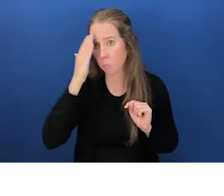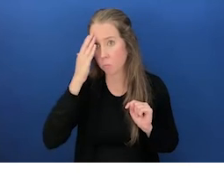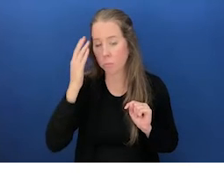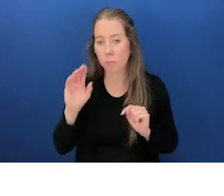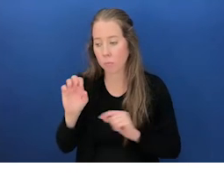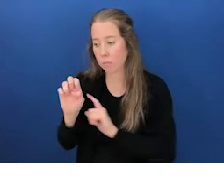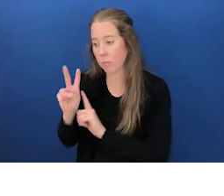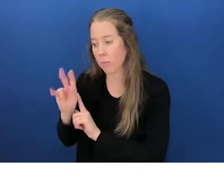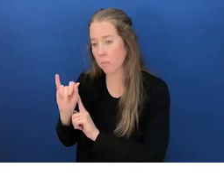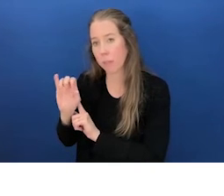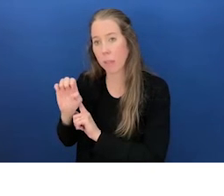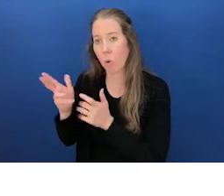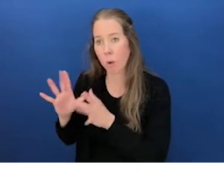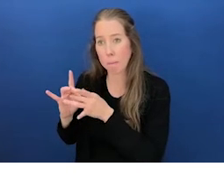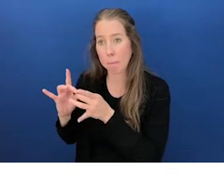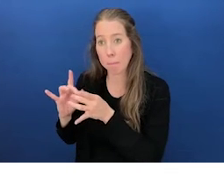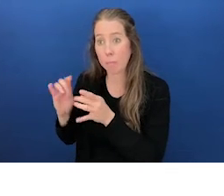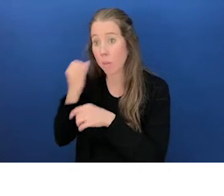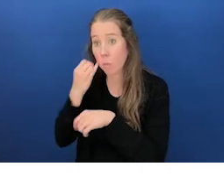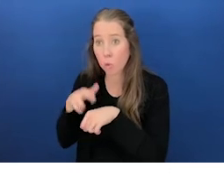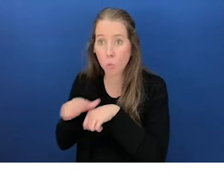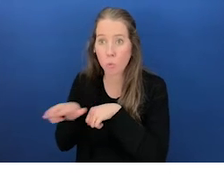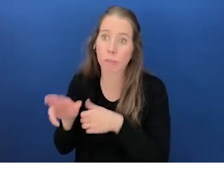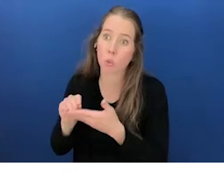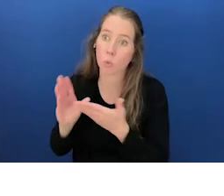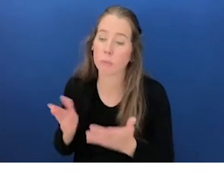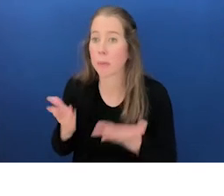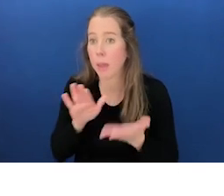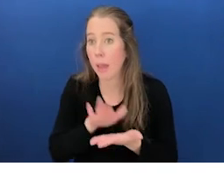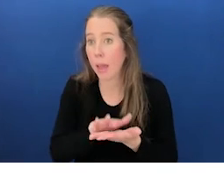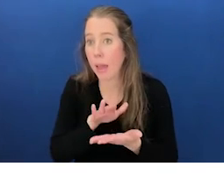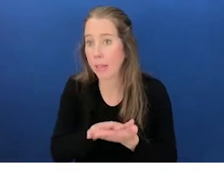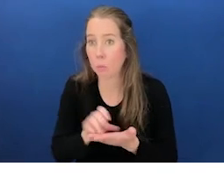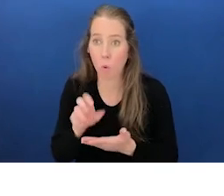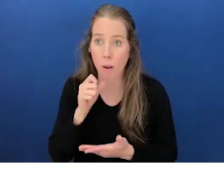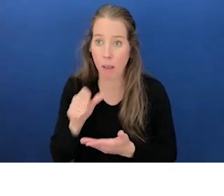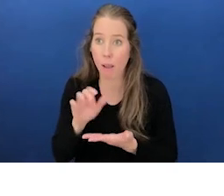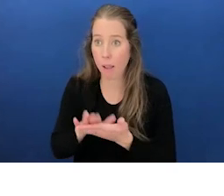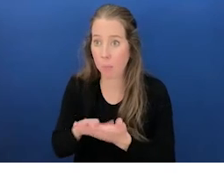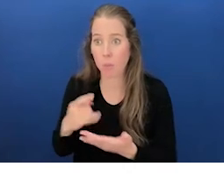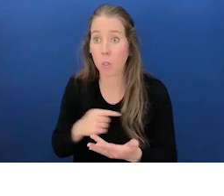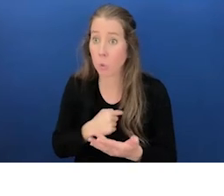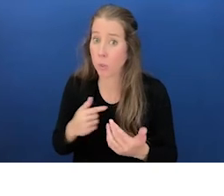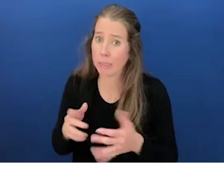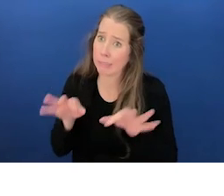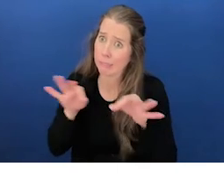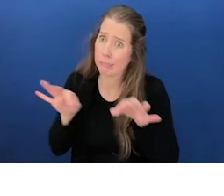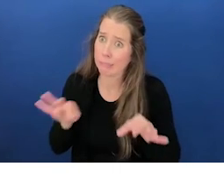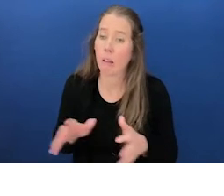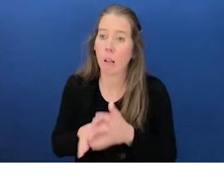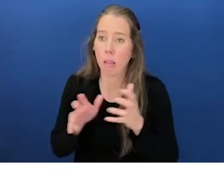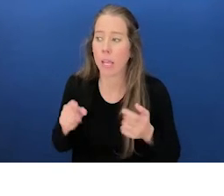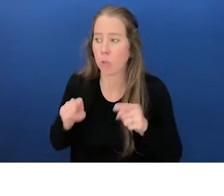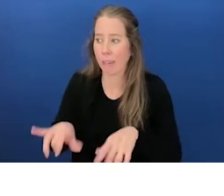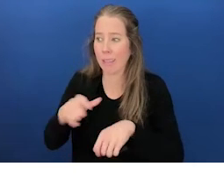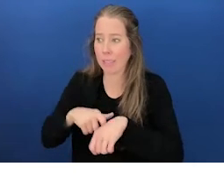this earlier. When you refer students, it may be academic, non-academic. We cover a lot in the time that when we meet with them, but it is challenging.